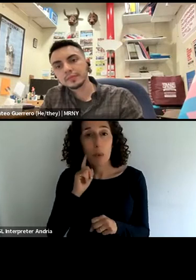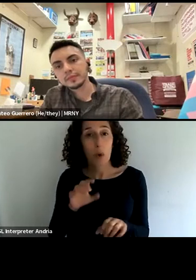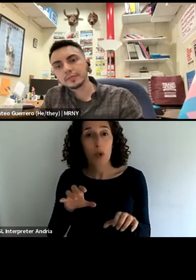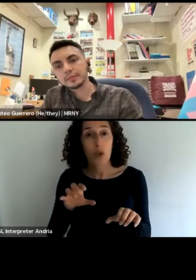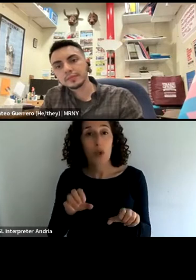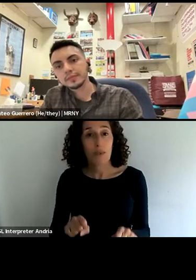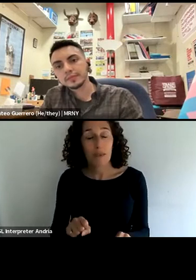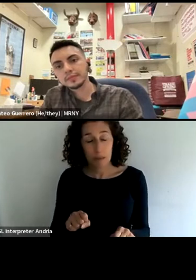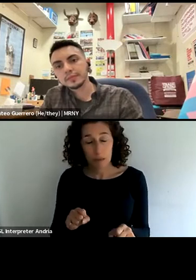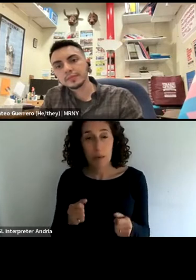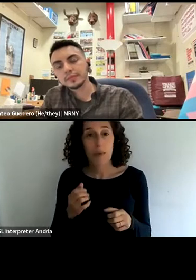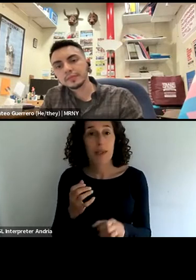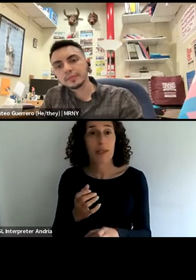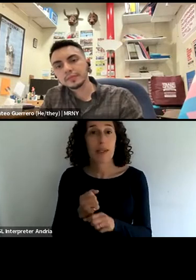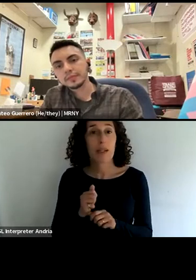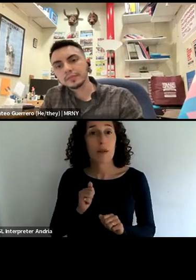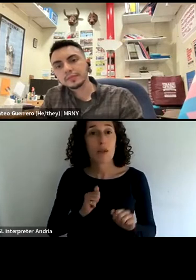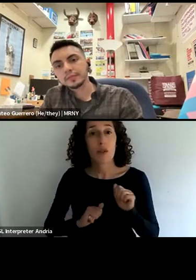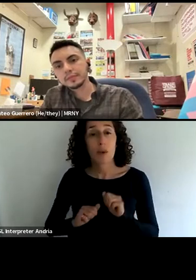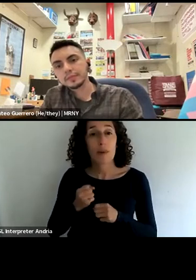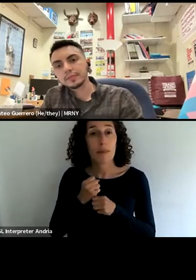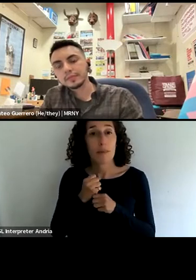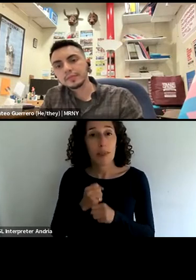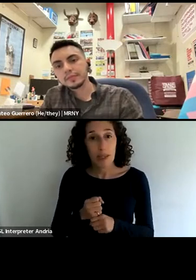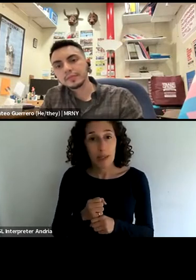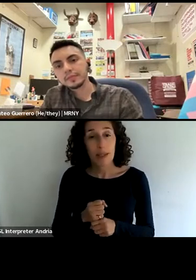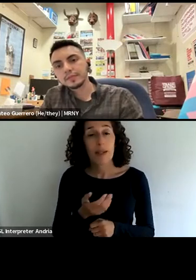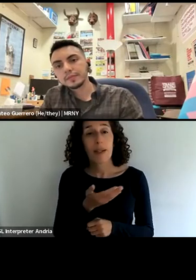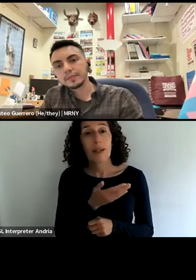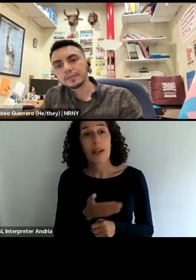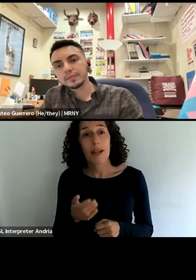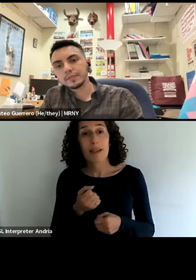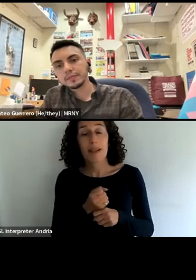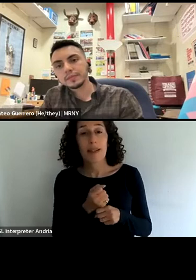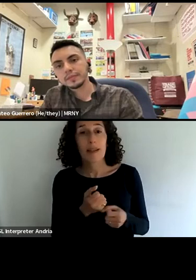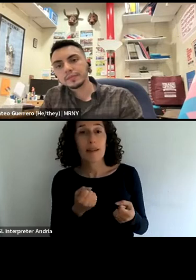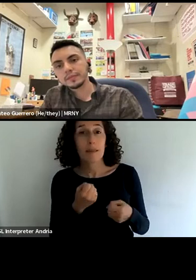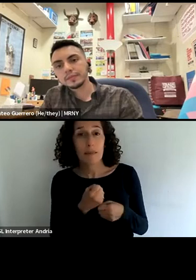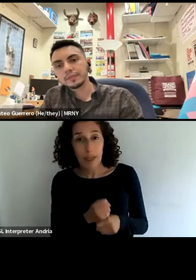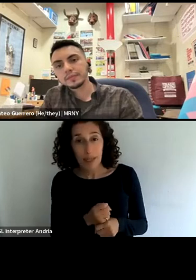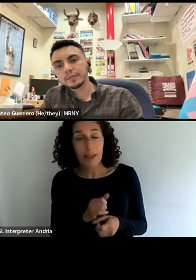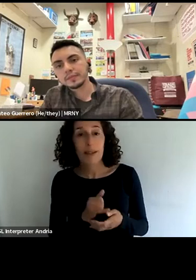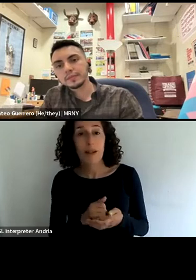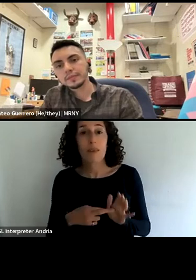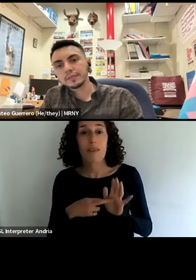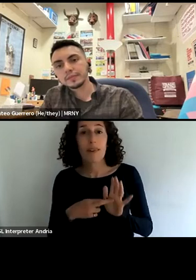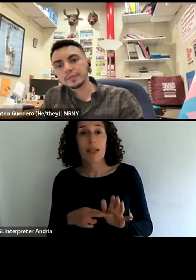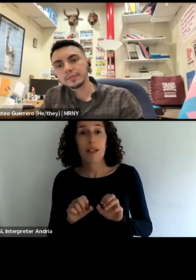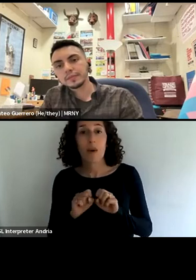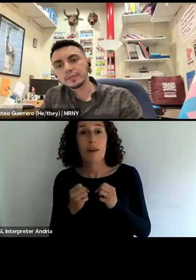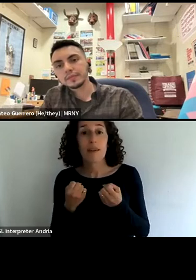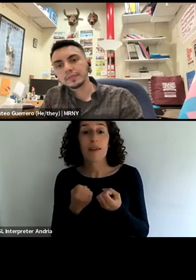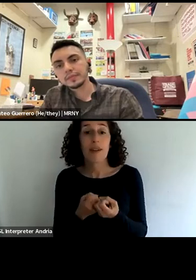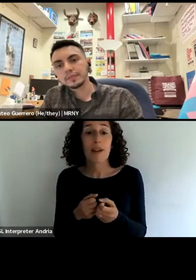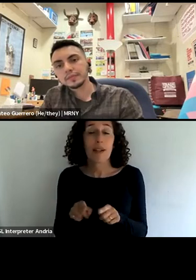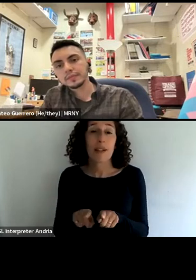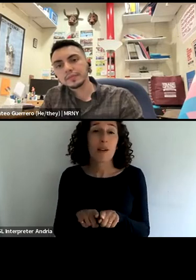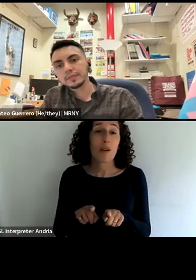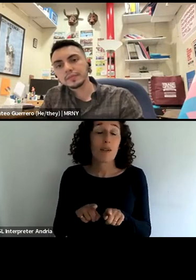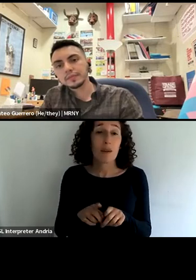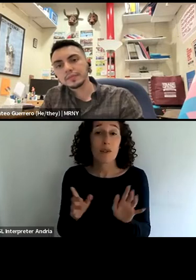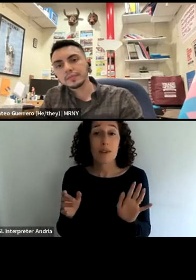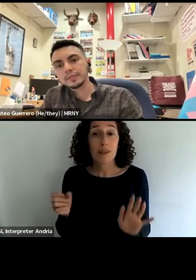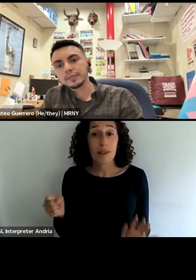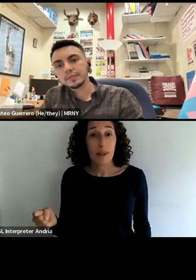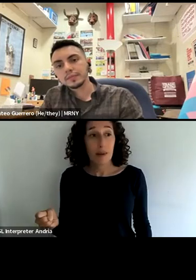we can get the shows made and get the things made that actually reflect our society. It's also about passing the mic. If you don't know